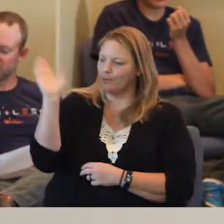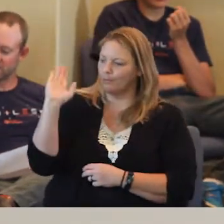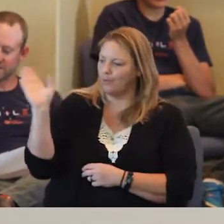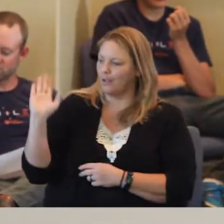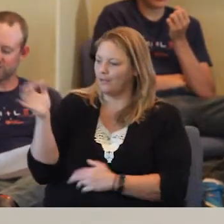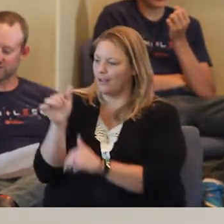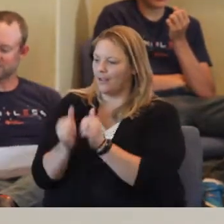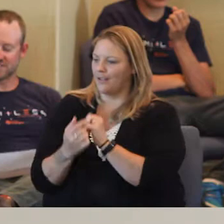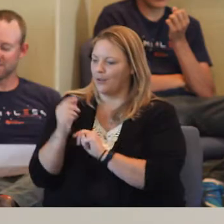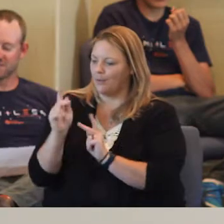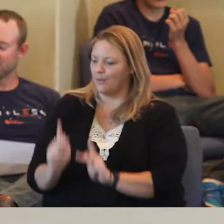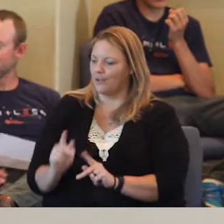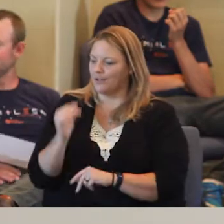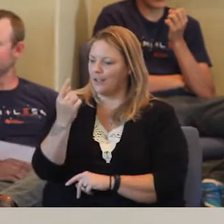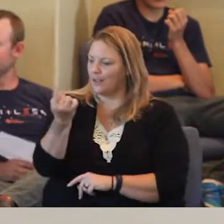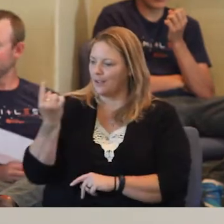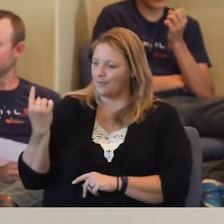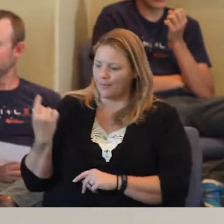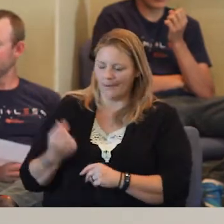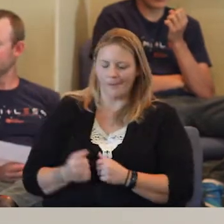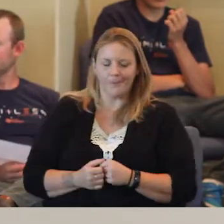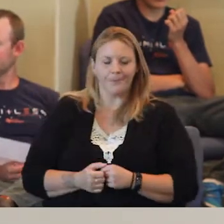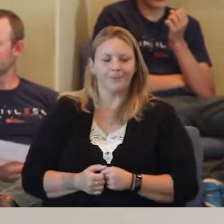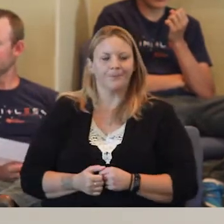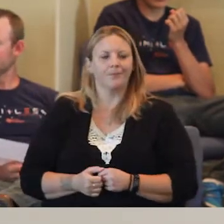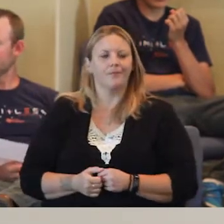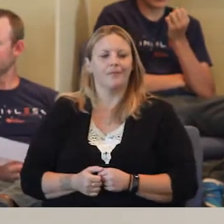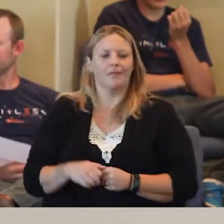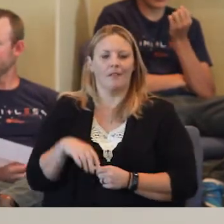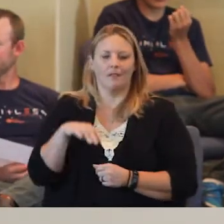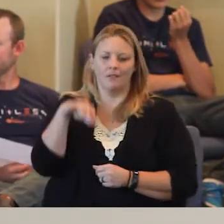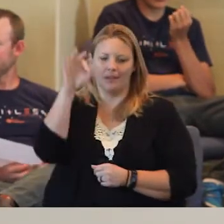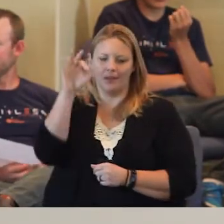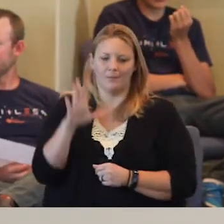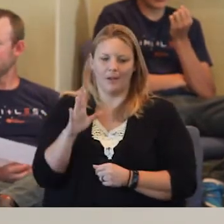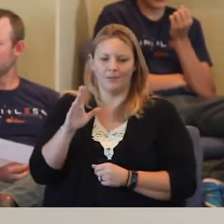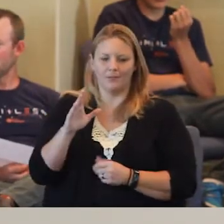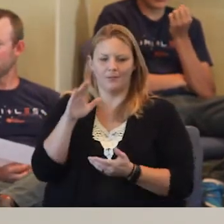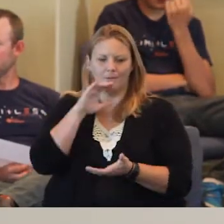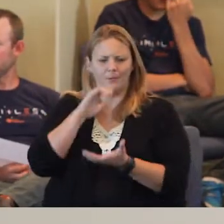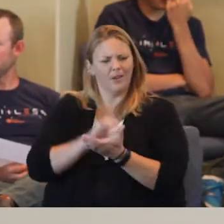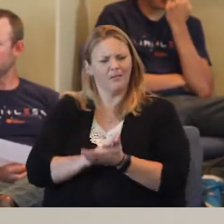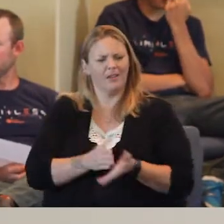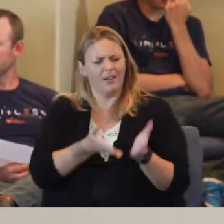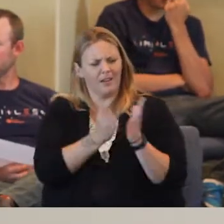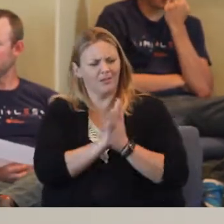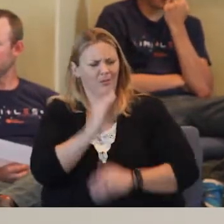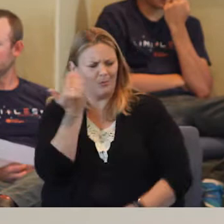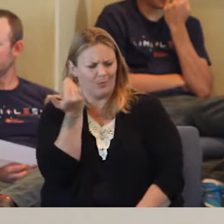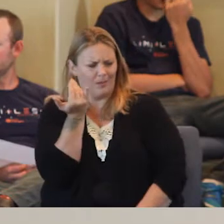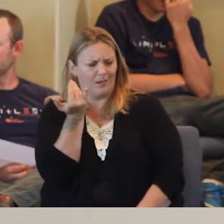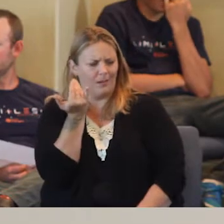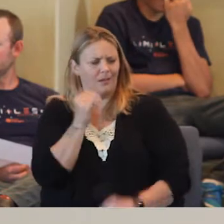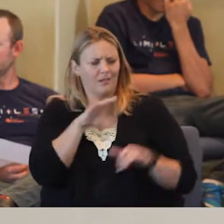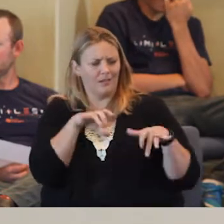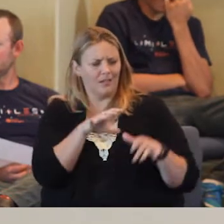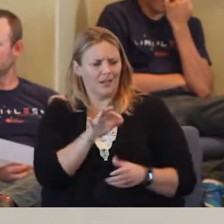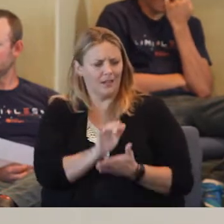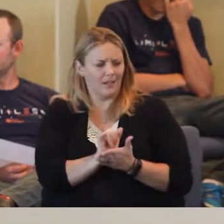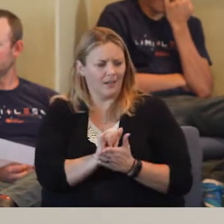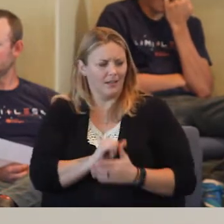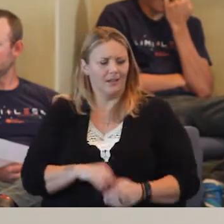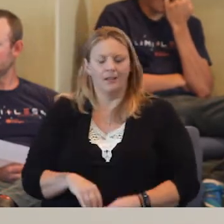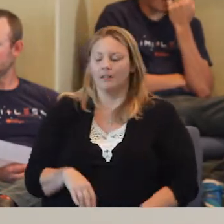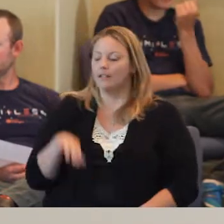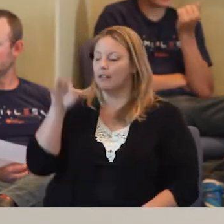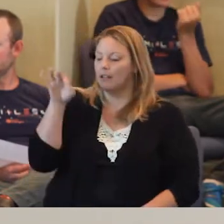person, every car that went by, every person that walked by, and the pastor's wife asked him why he did that, and the pastor was